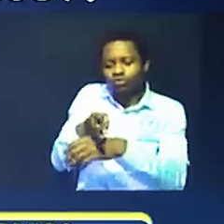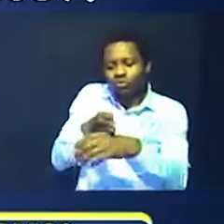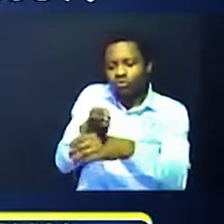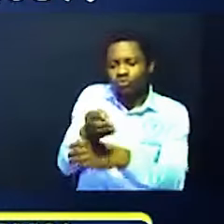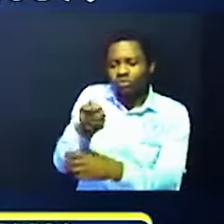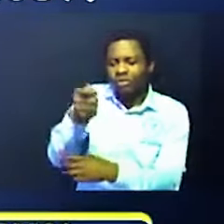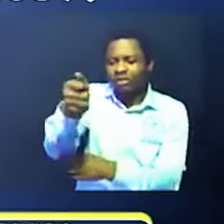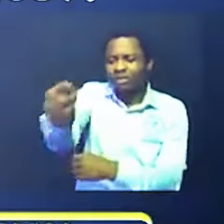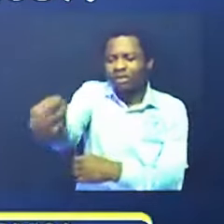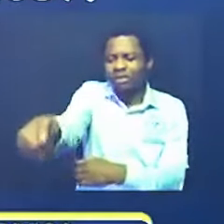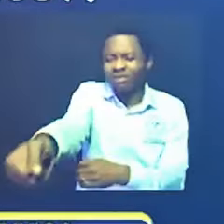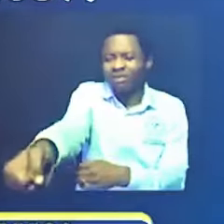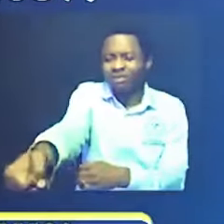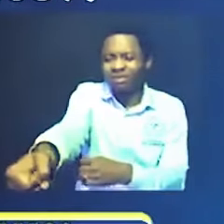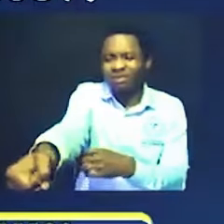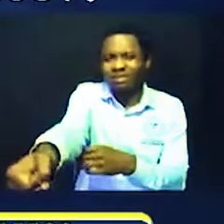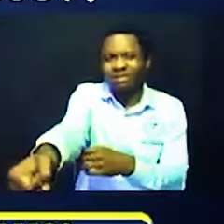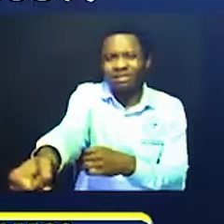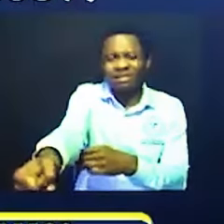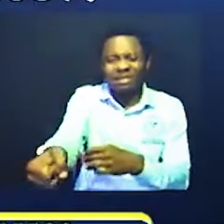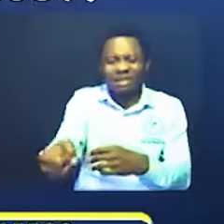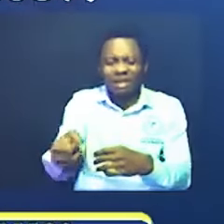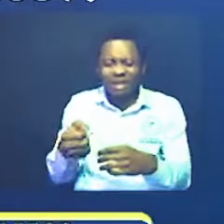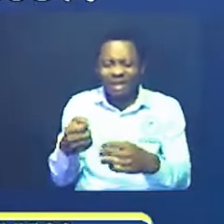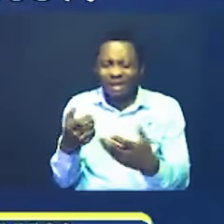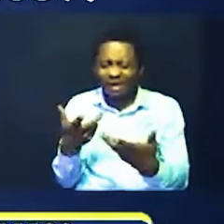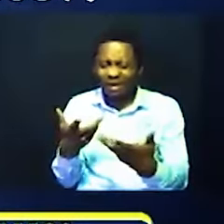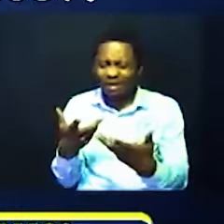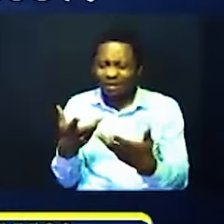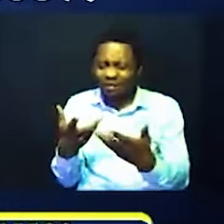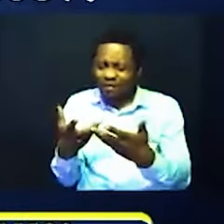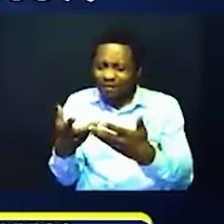Baton and the race is lost